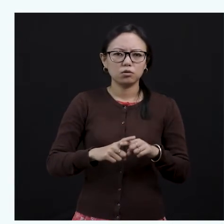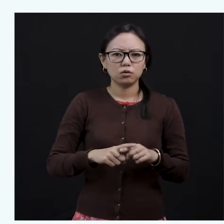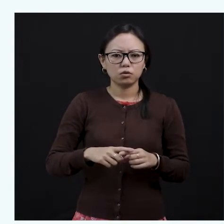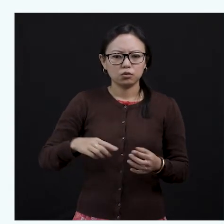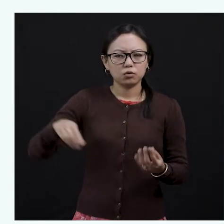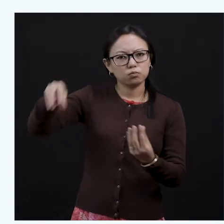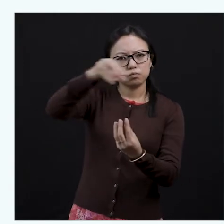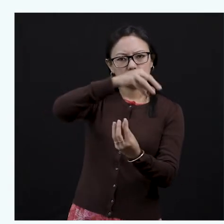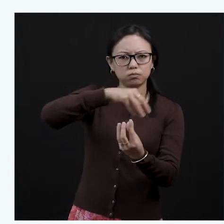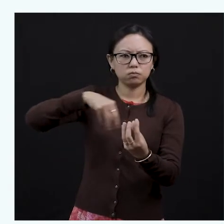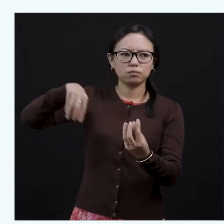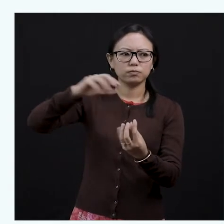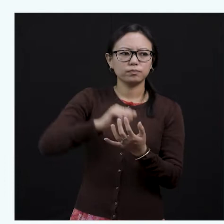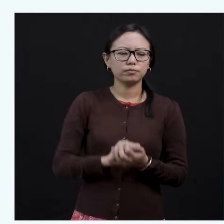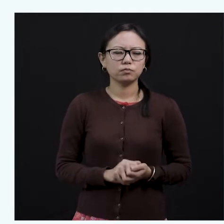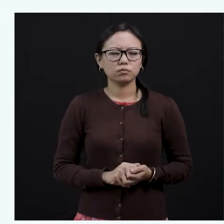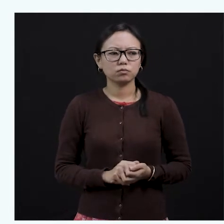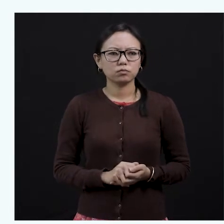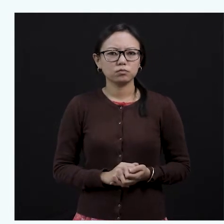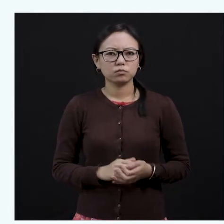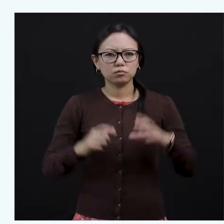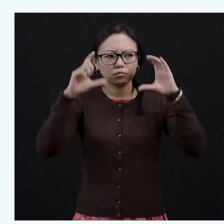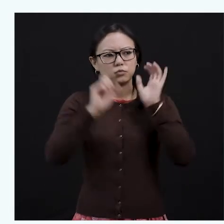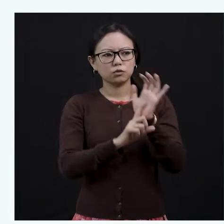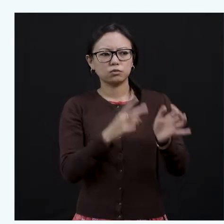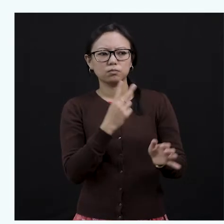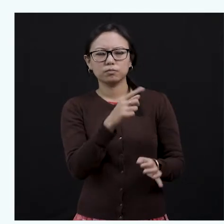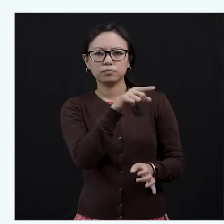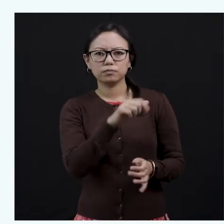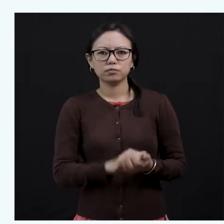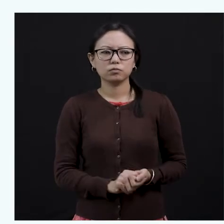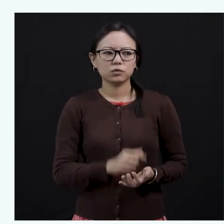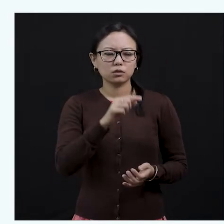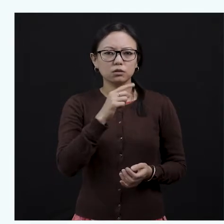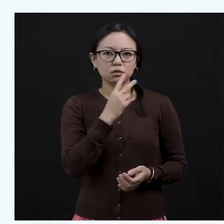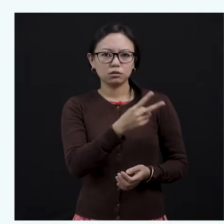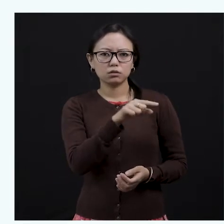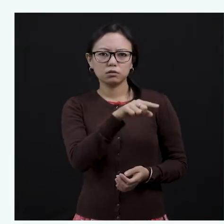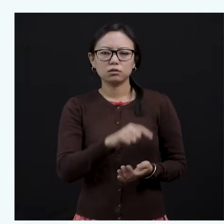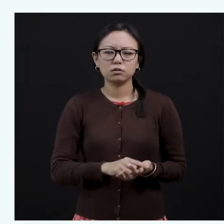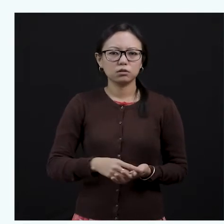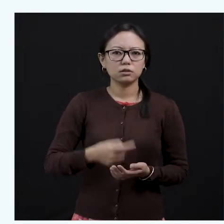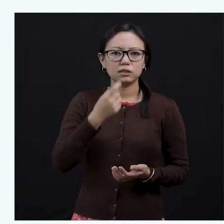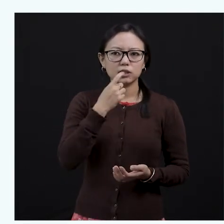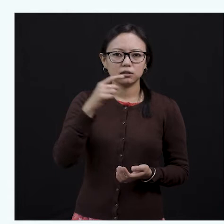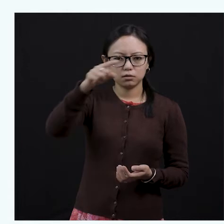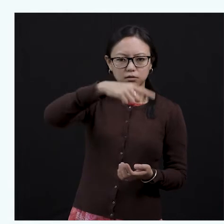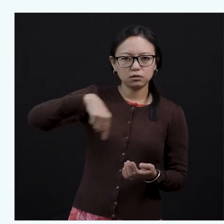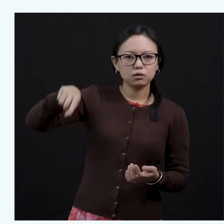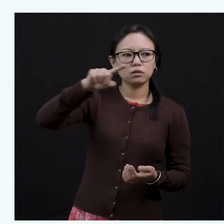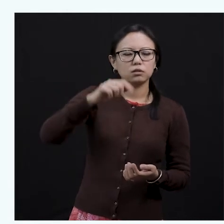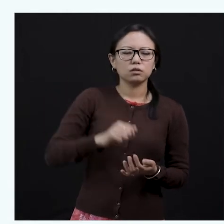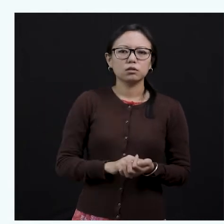lines here? This one, these are the orbits. So every planet, they have different orbits, okay?